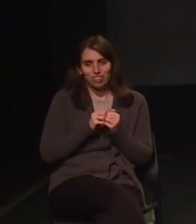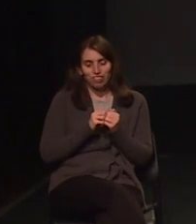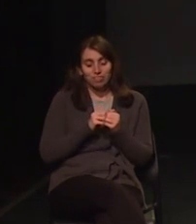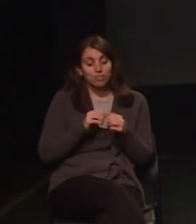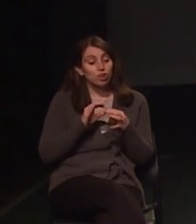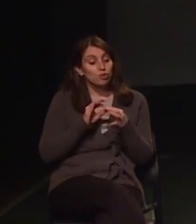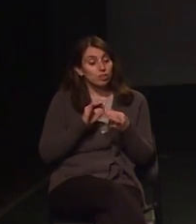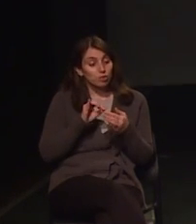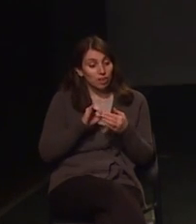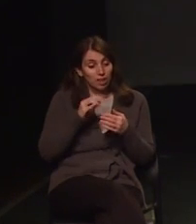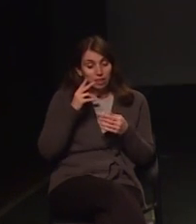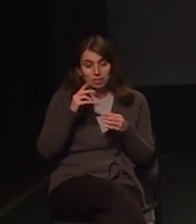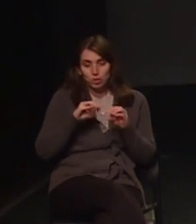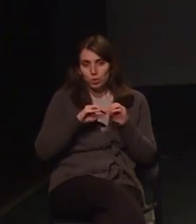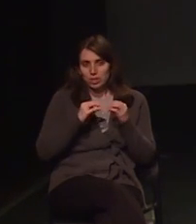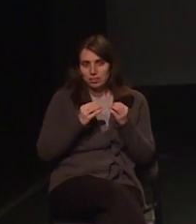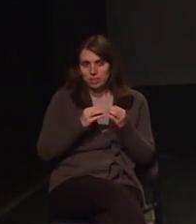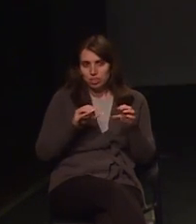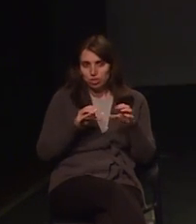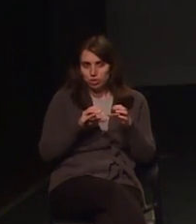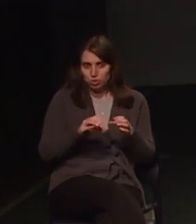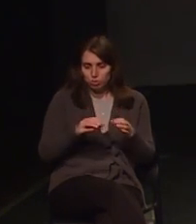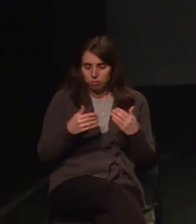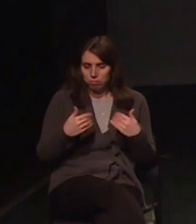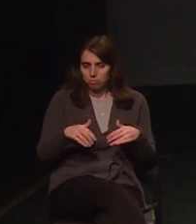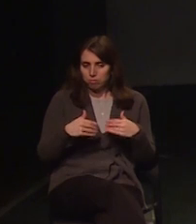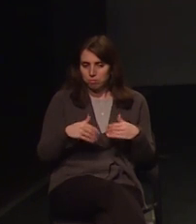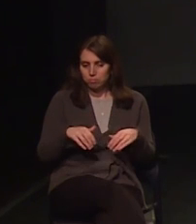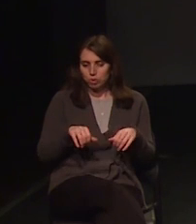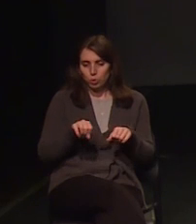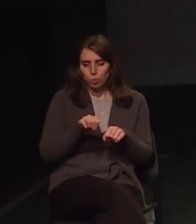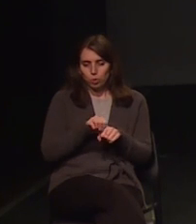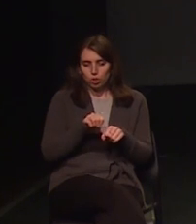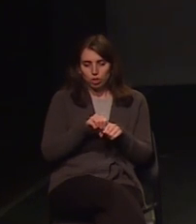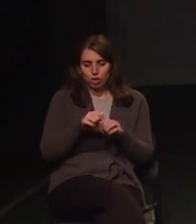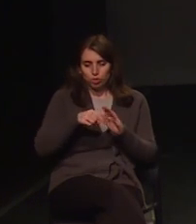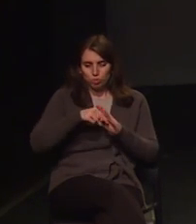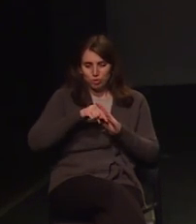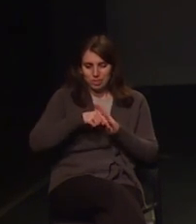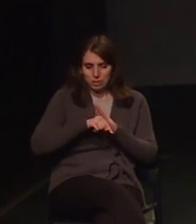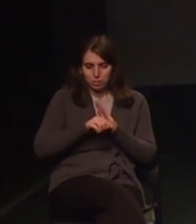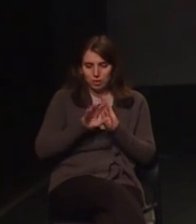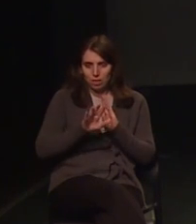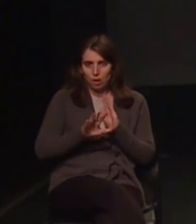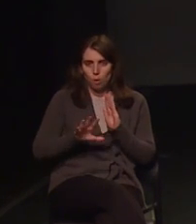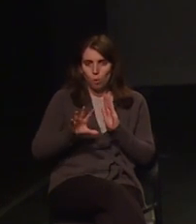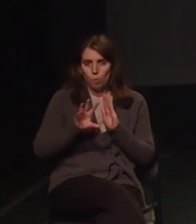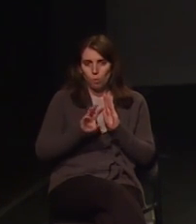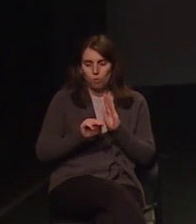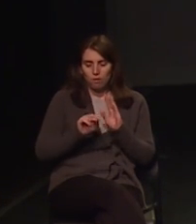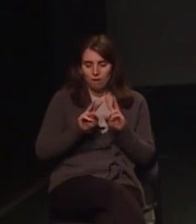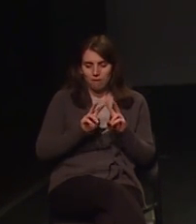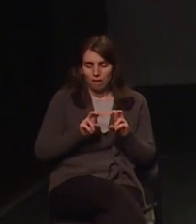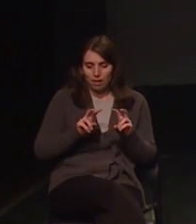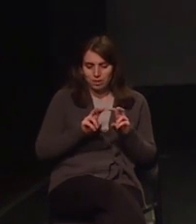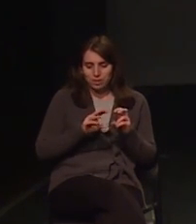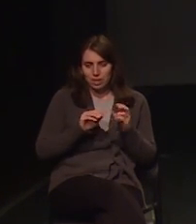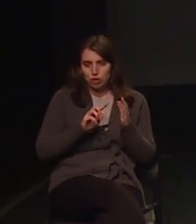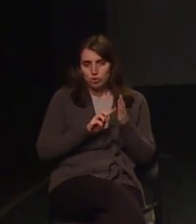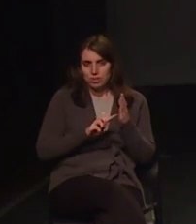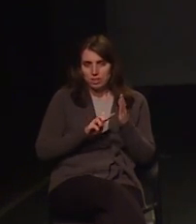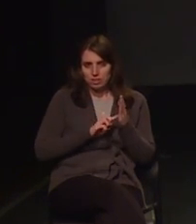really doing significant work to deepen their own analysis and critique, to define the problem